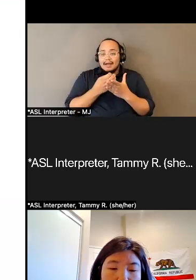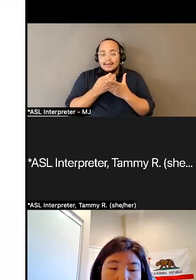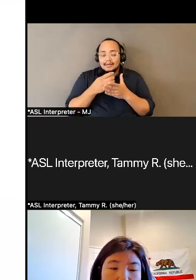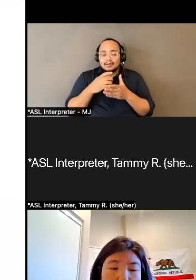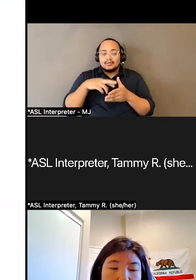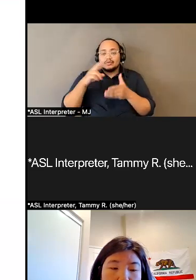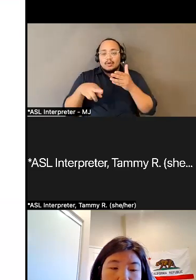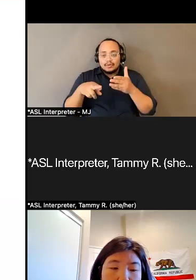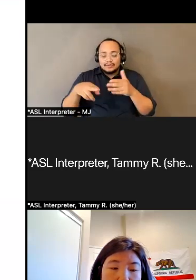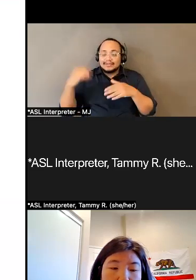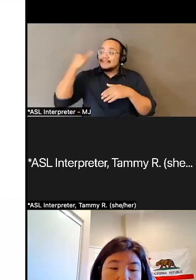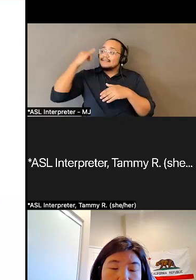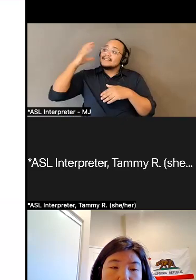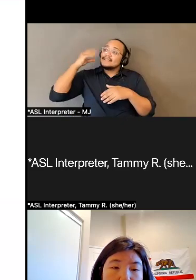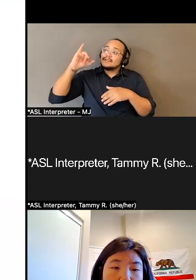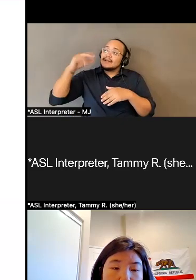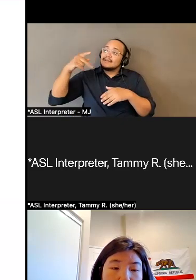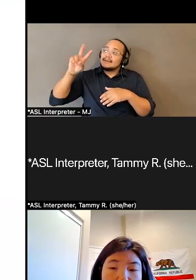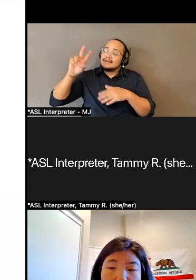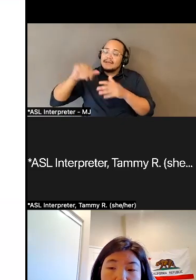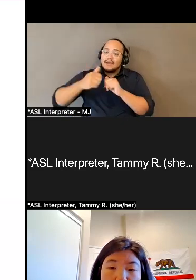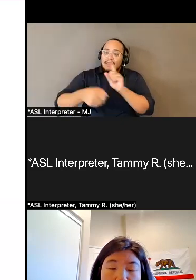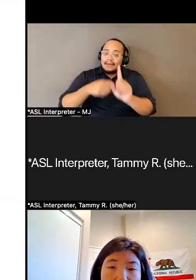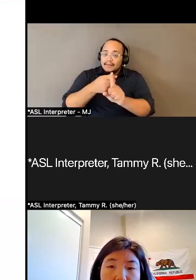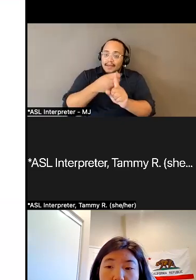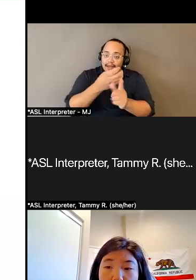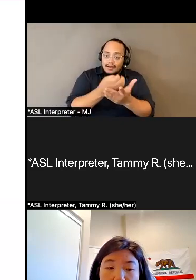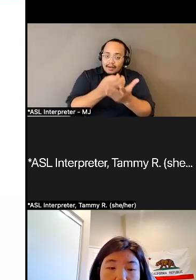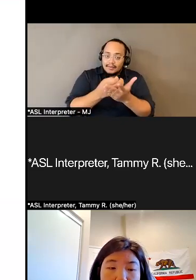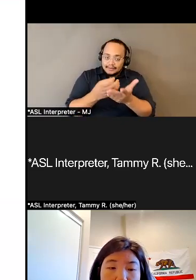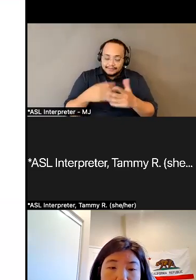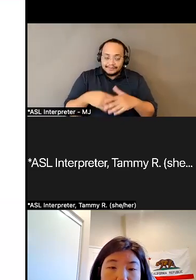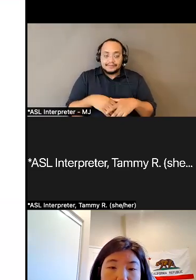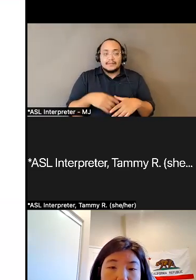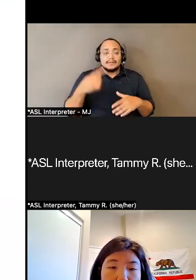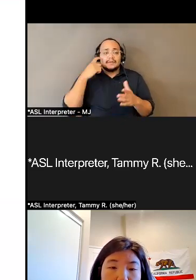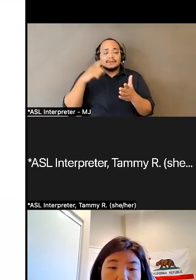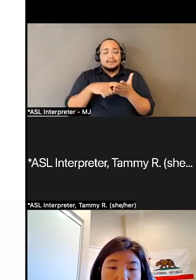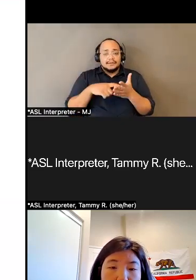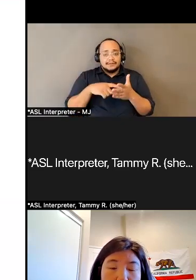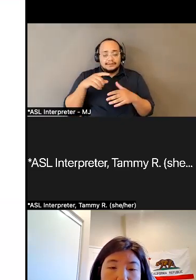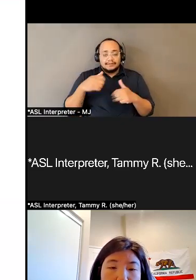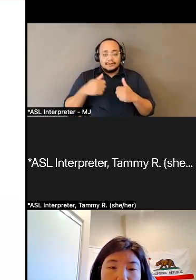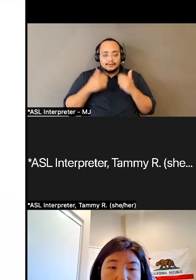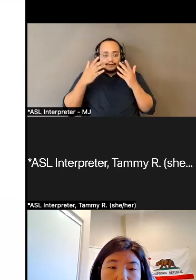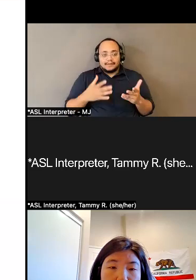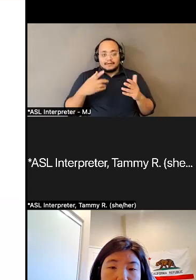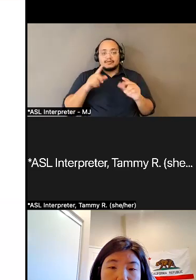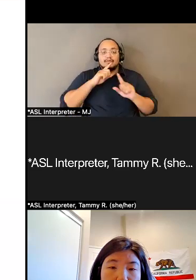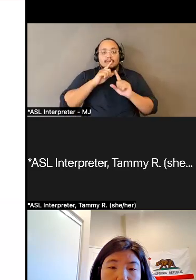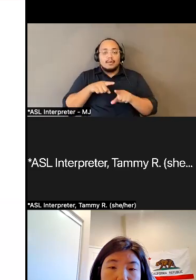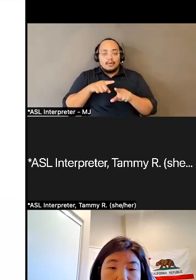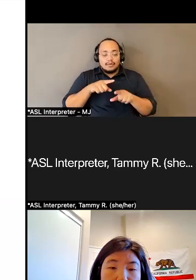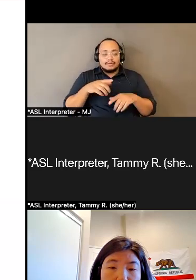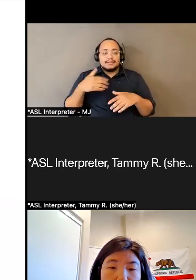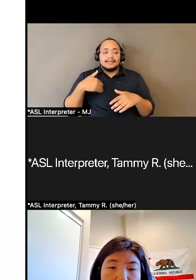of gender-based violence more broadly. As you can see, survivors in our sample were subjected to a